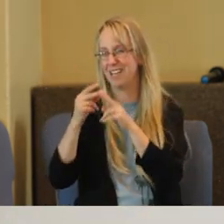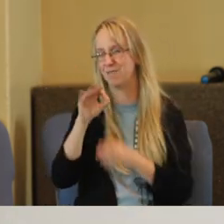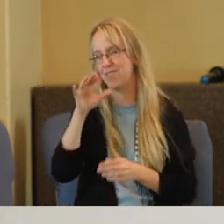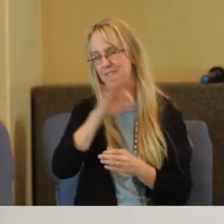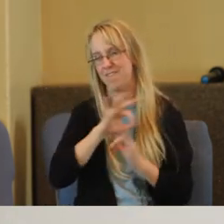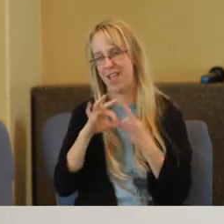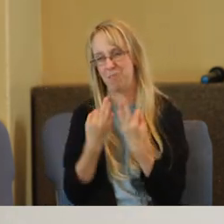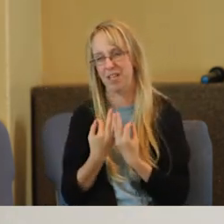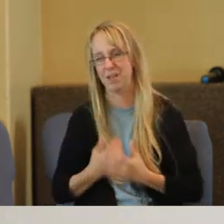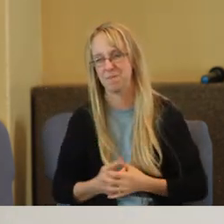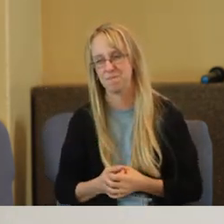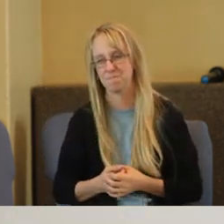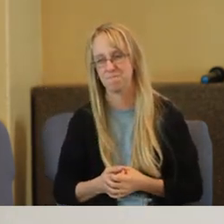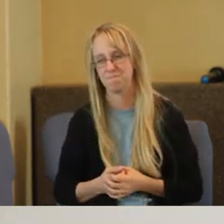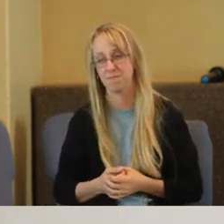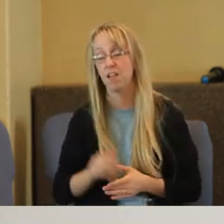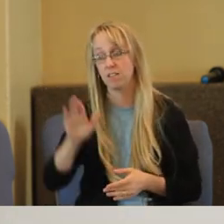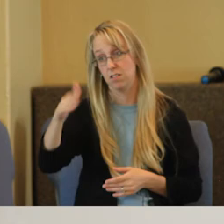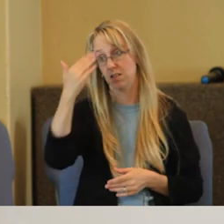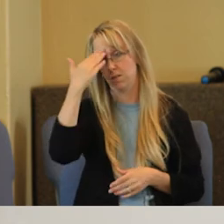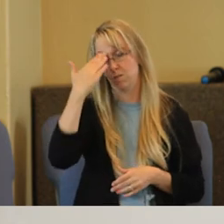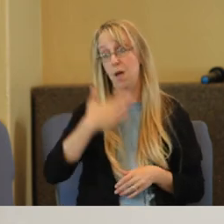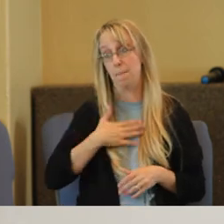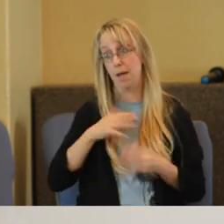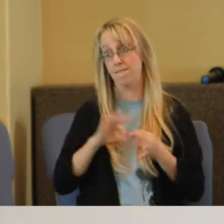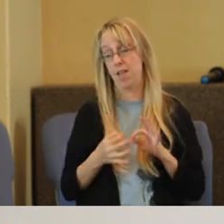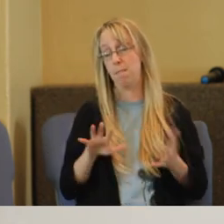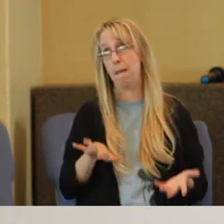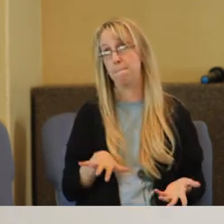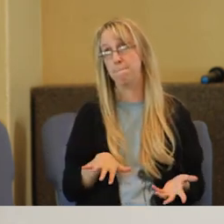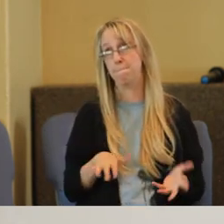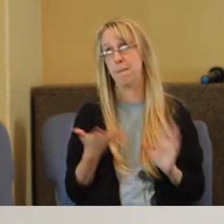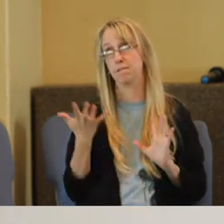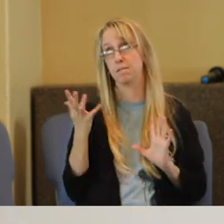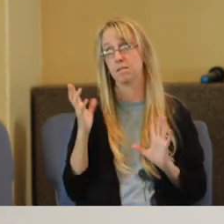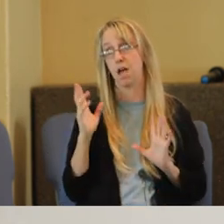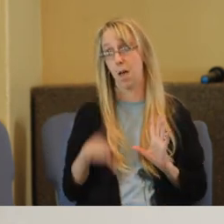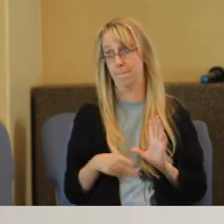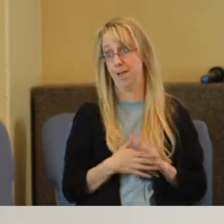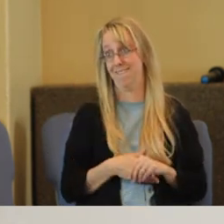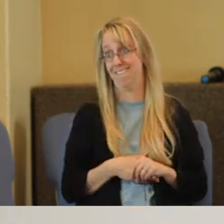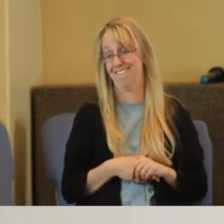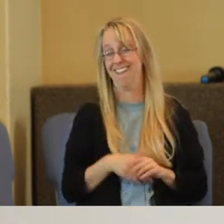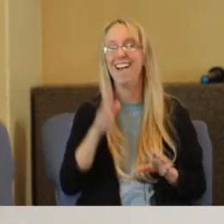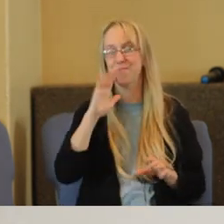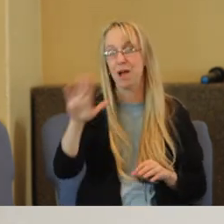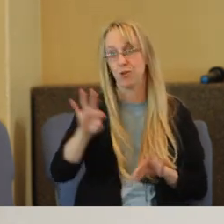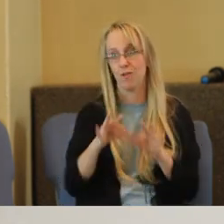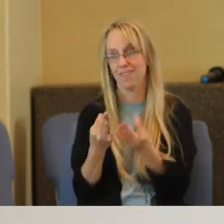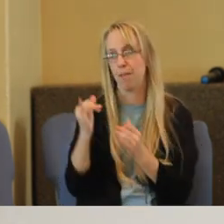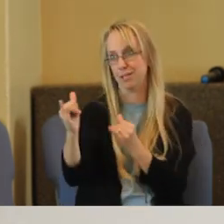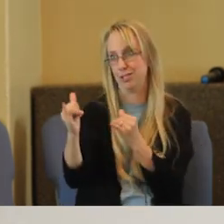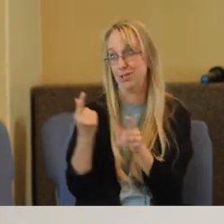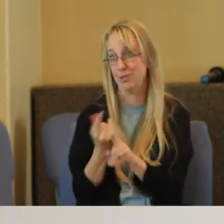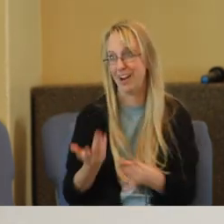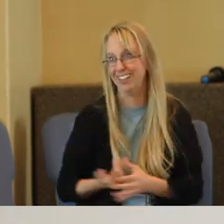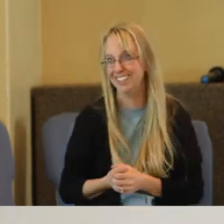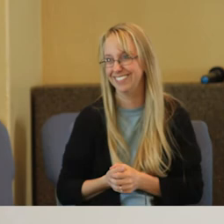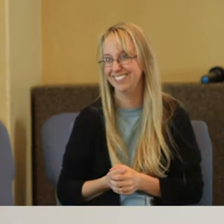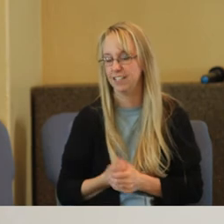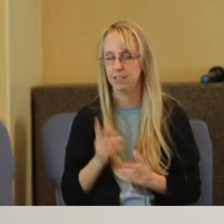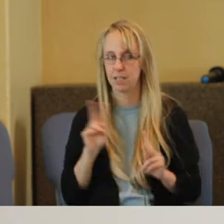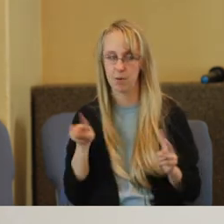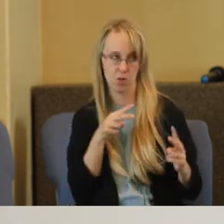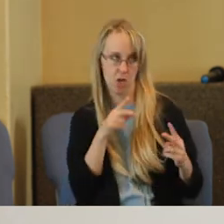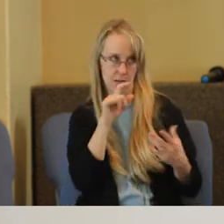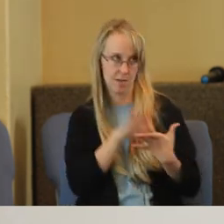know what? My family is messed up, and I bet you yours is too. Right? Some of you is looking at your spouses. That's